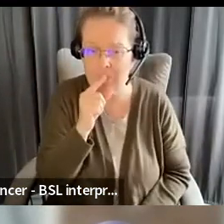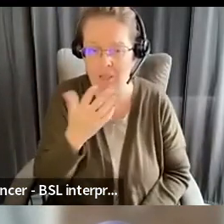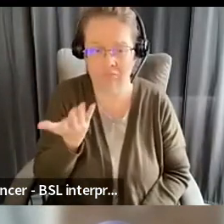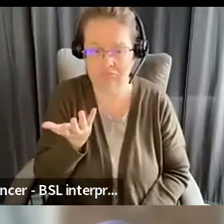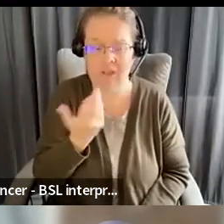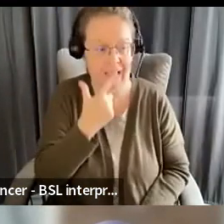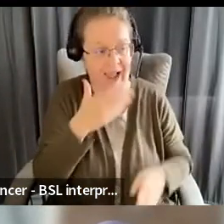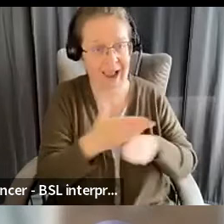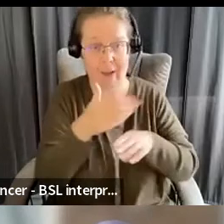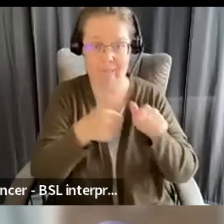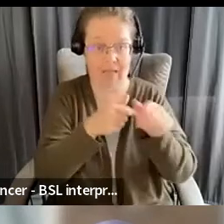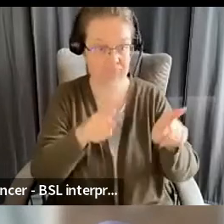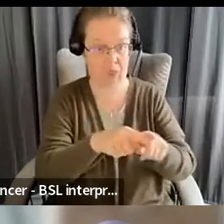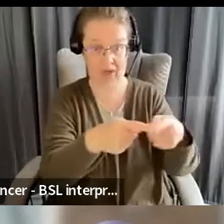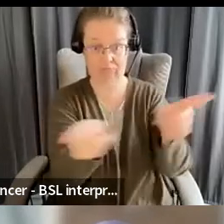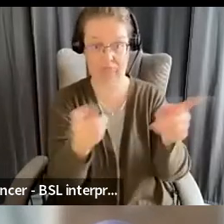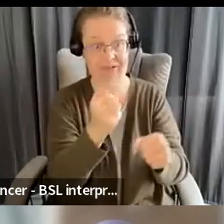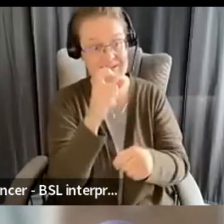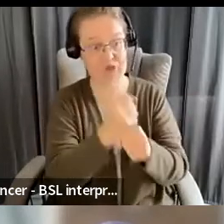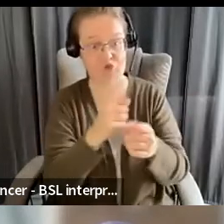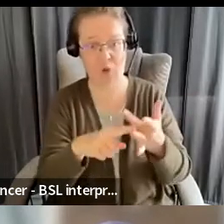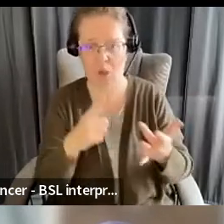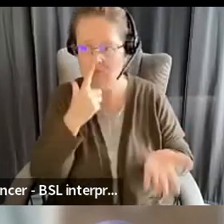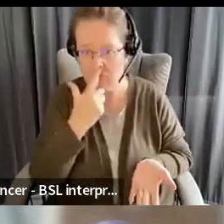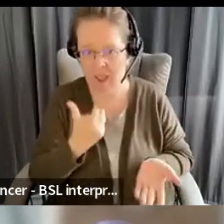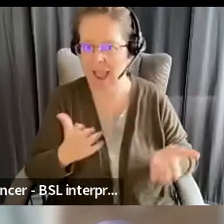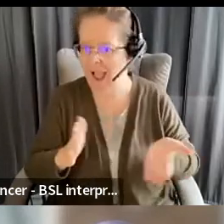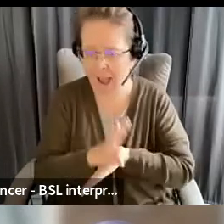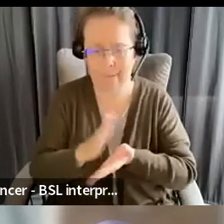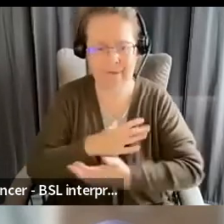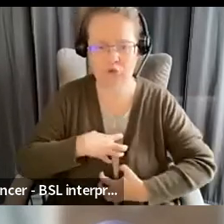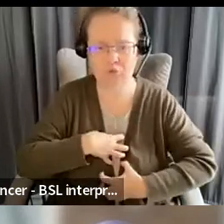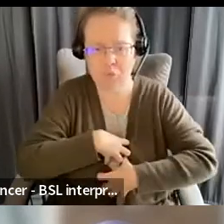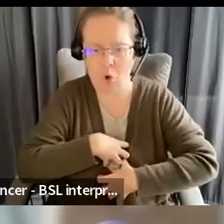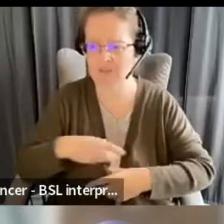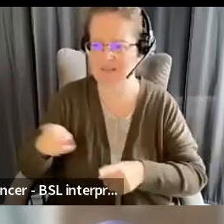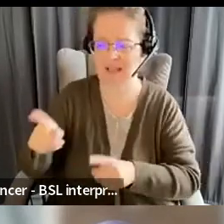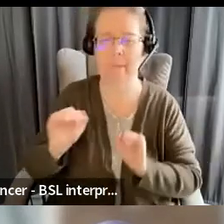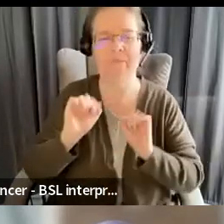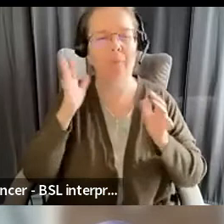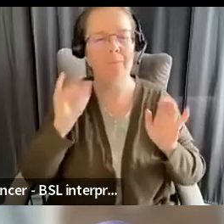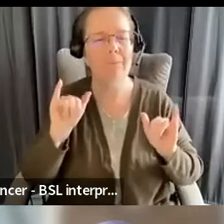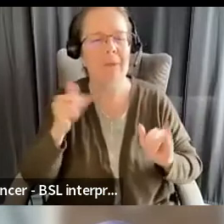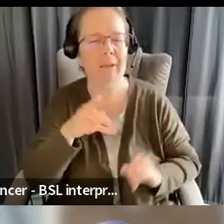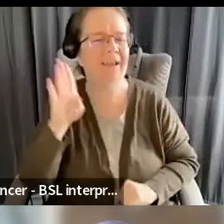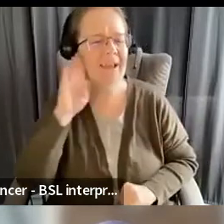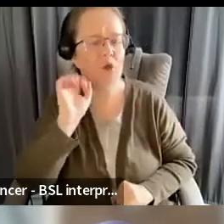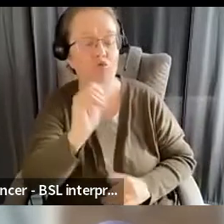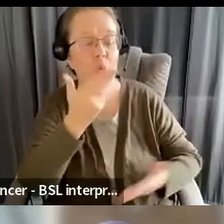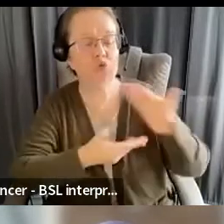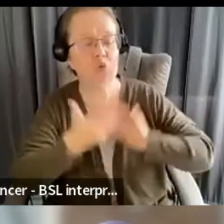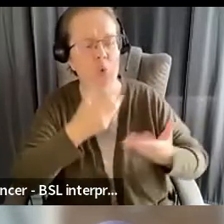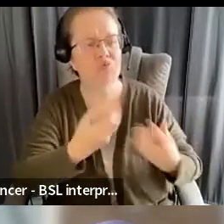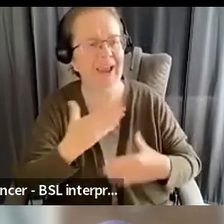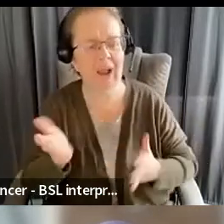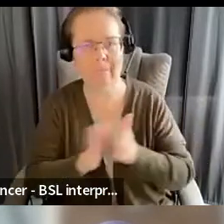that employers like yourselves are willing to accommodate. So maybe hearing your stories will inspire people here today to apply